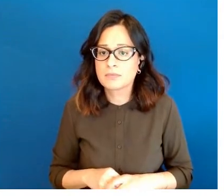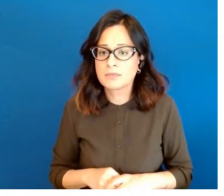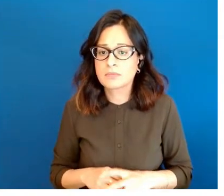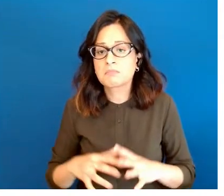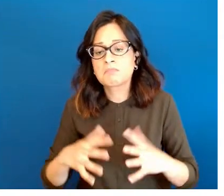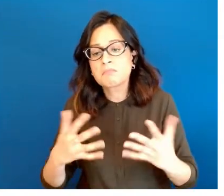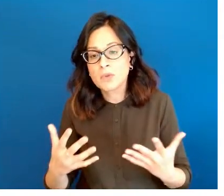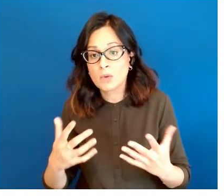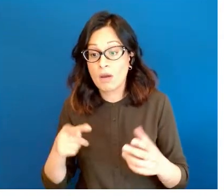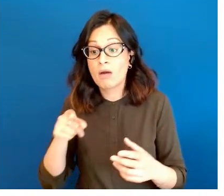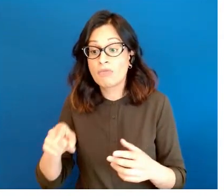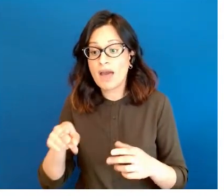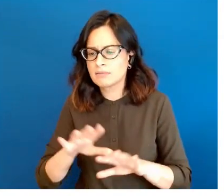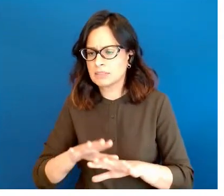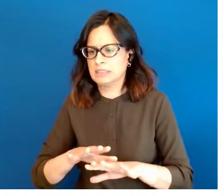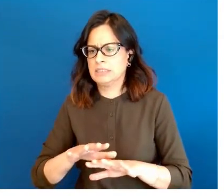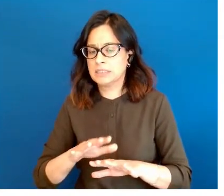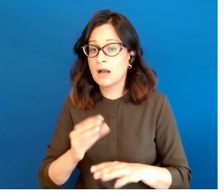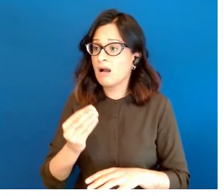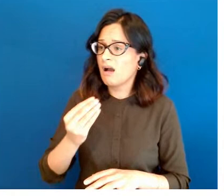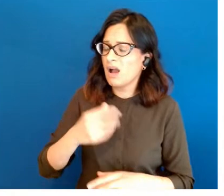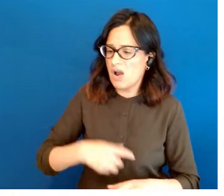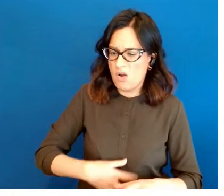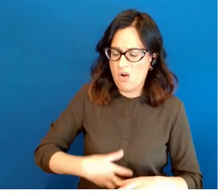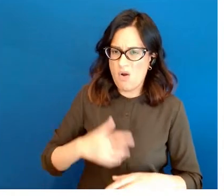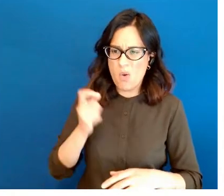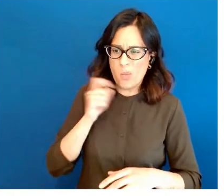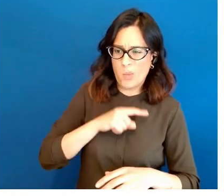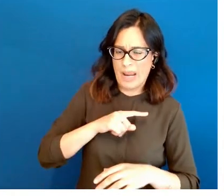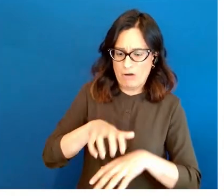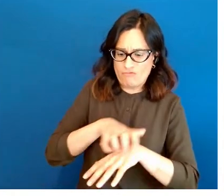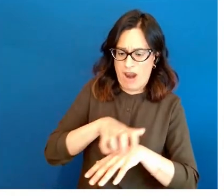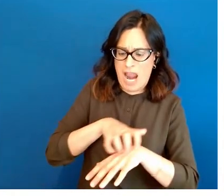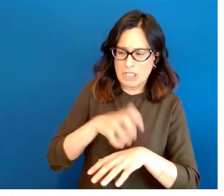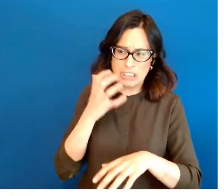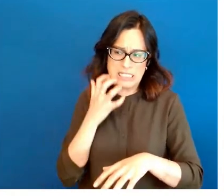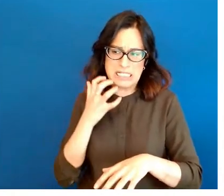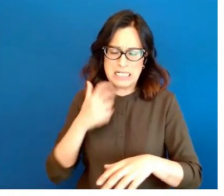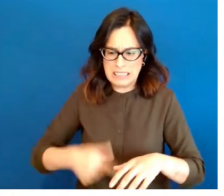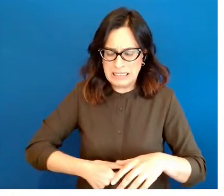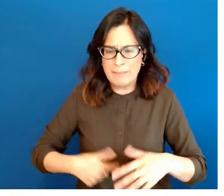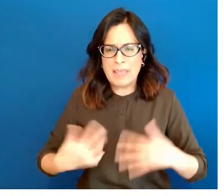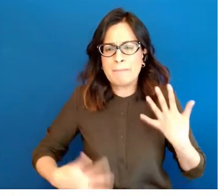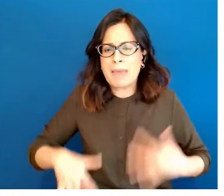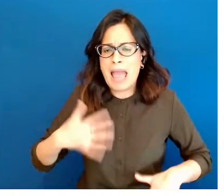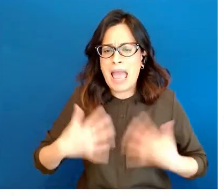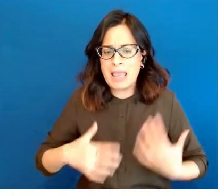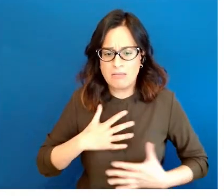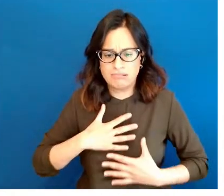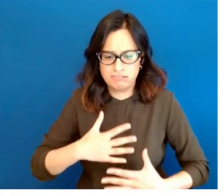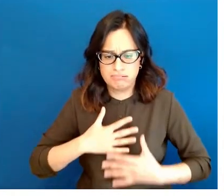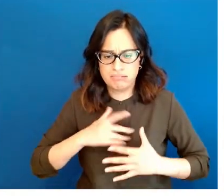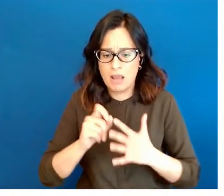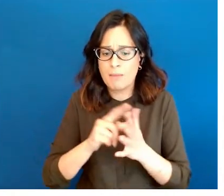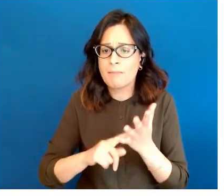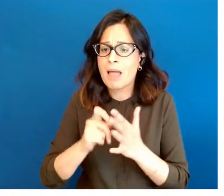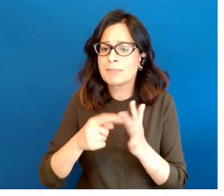allergy if the patient says they've got a funny rash, tummy pain, palpitations, mouth ulcers, sore